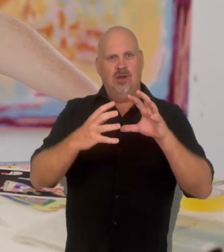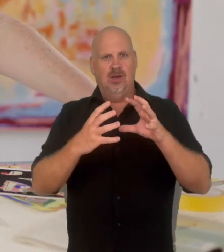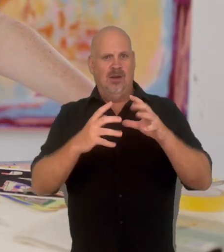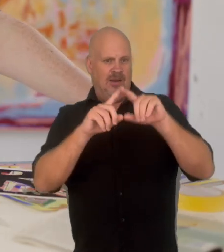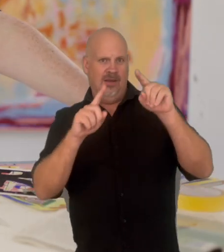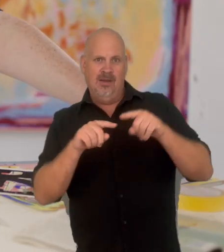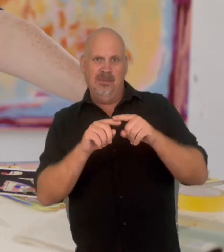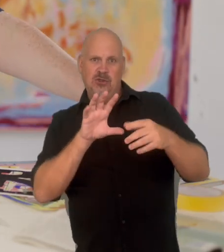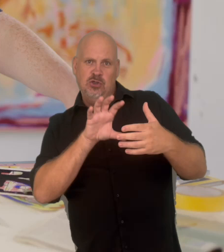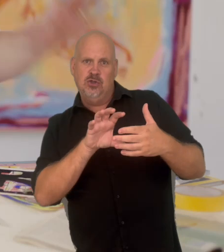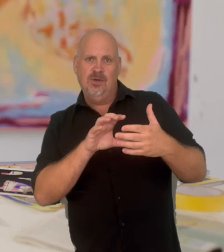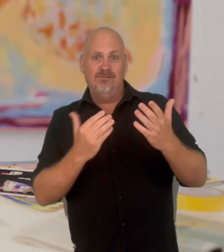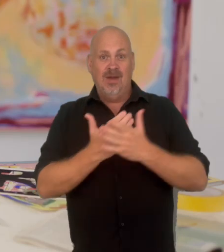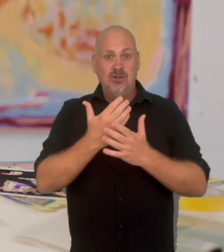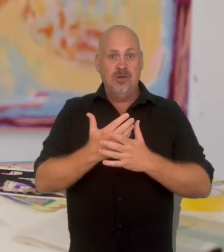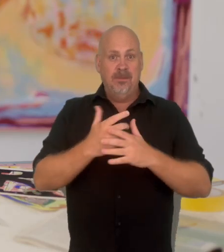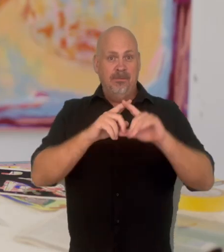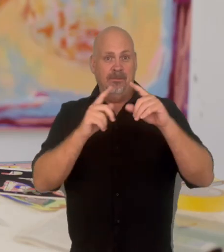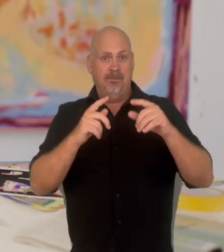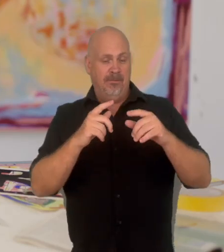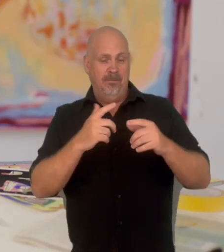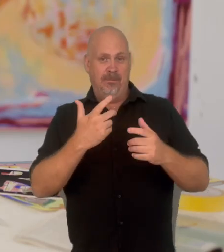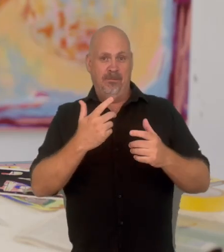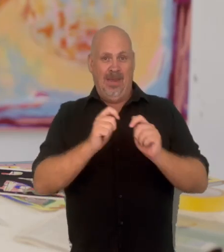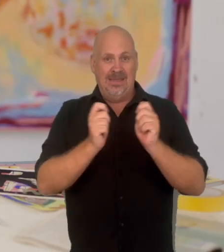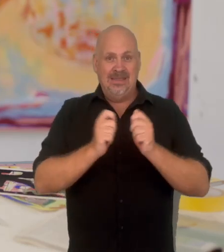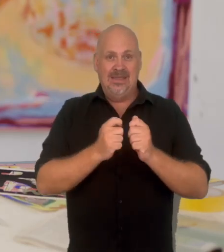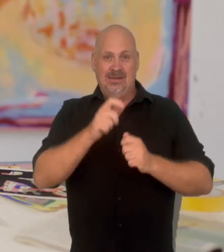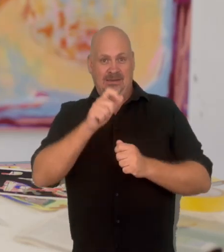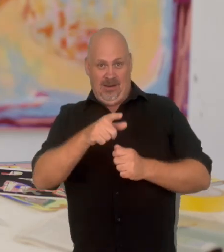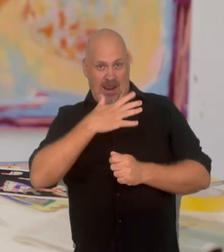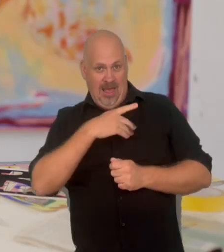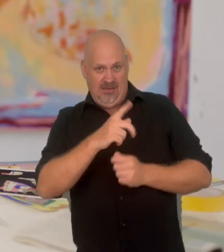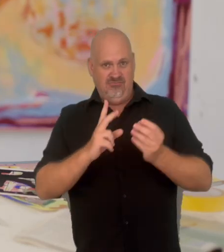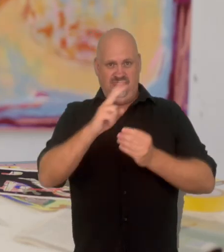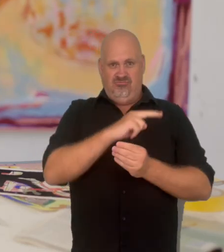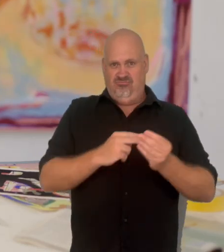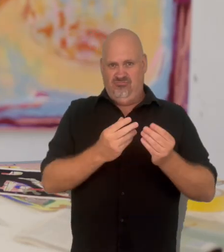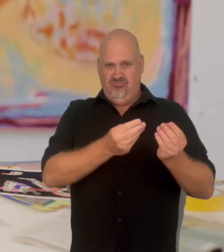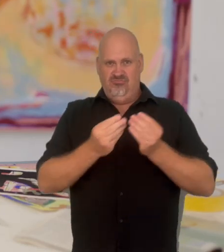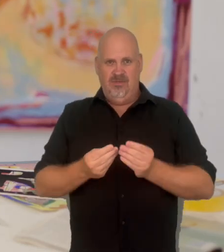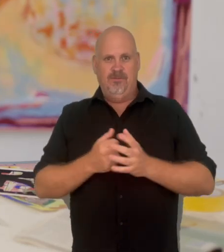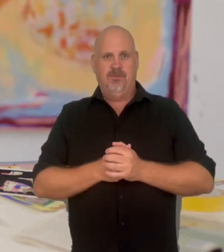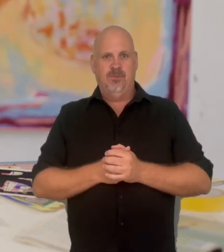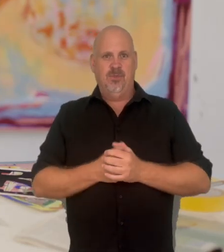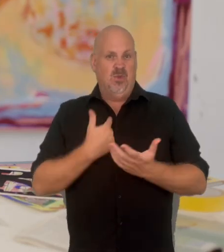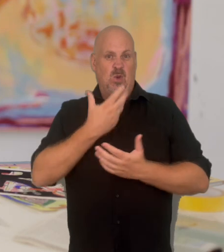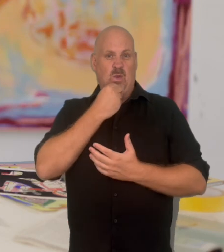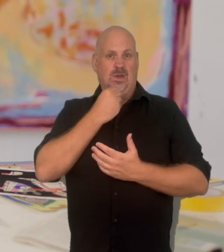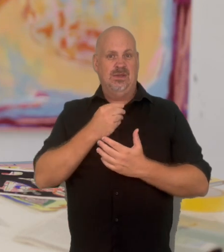fashion magazine, and you can just take that image out. And we're going to just use the images to start us